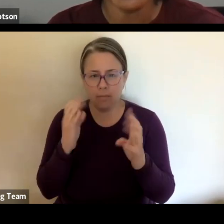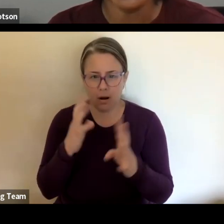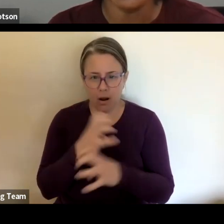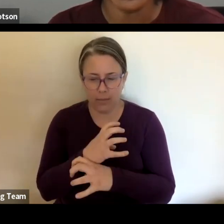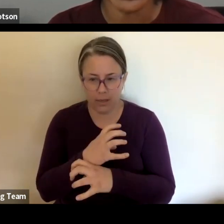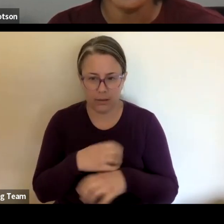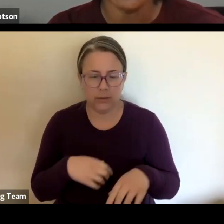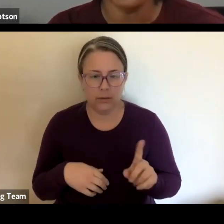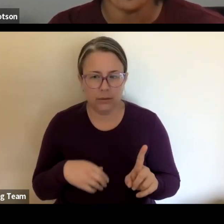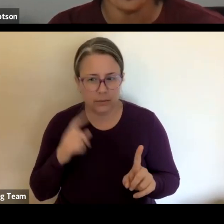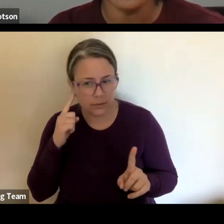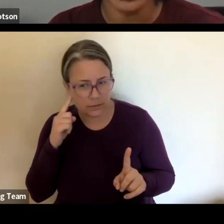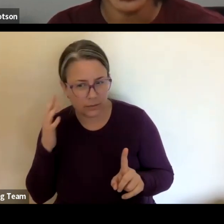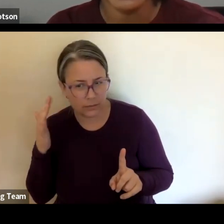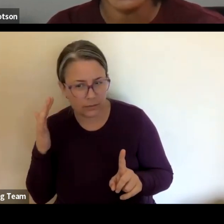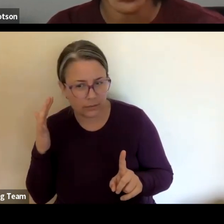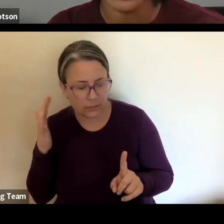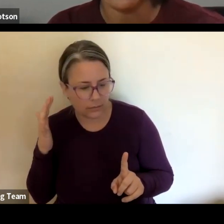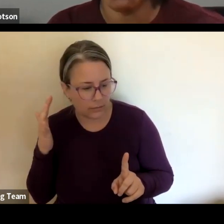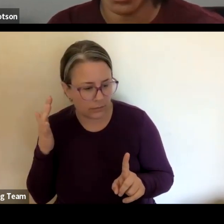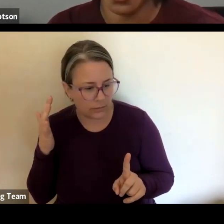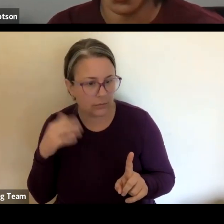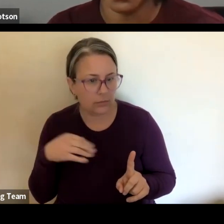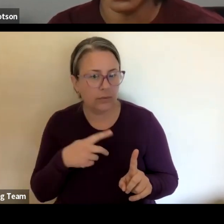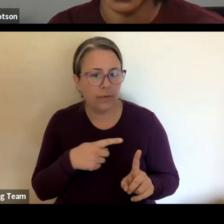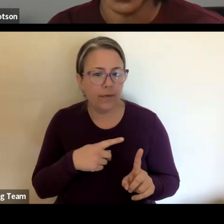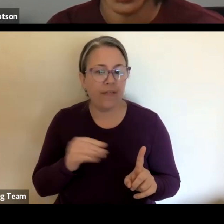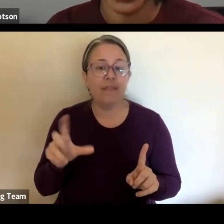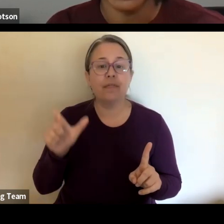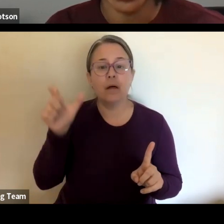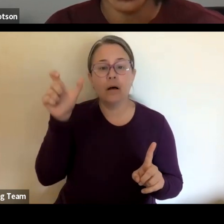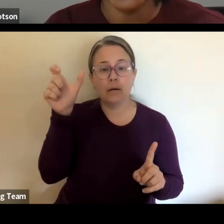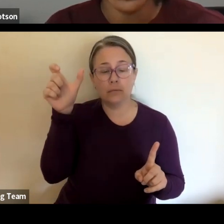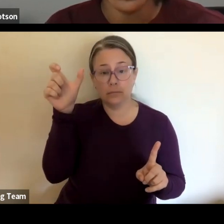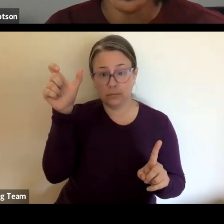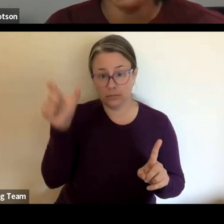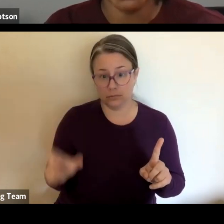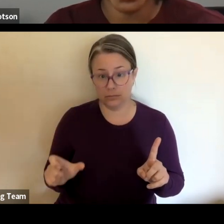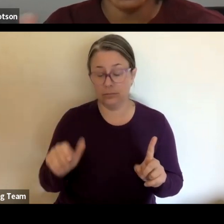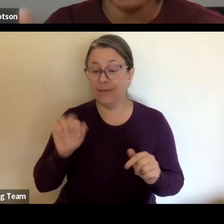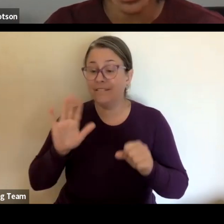represents the analysis of people who had depression in the past month.